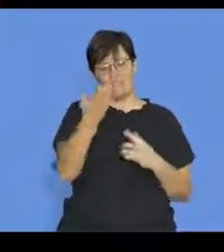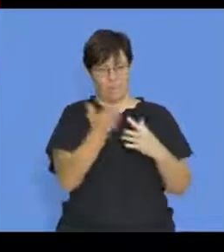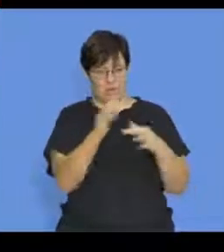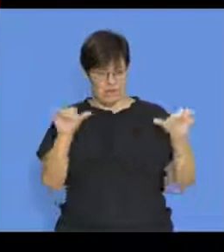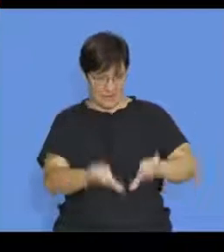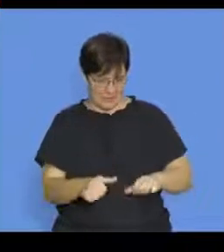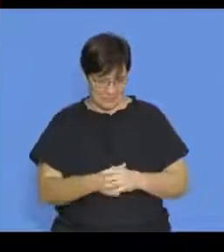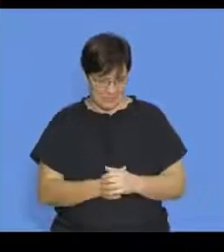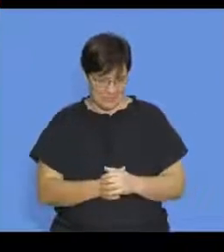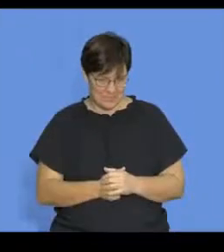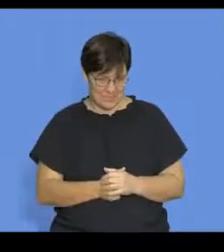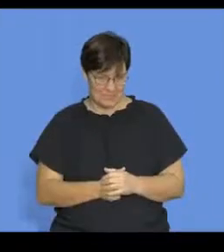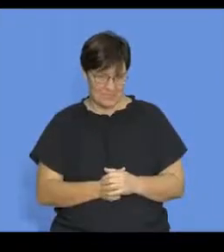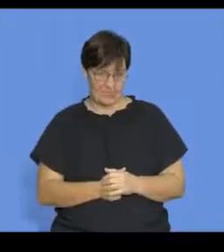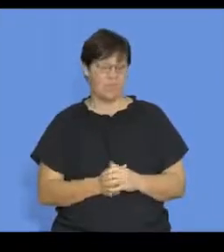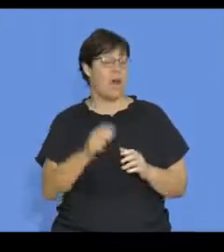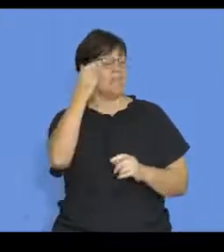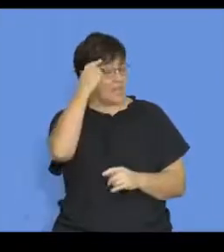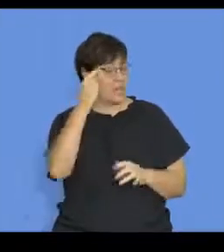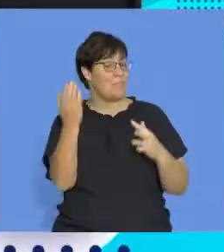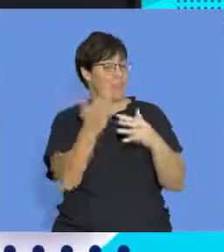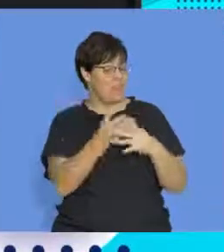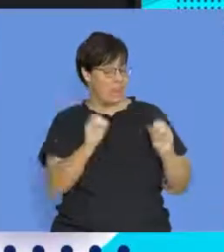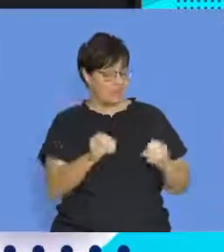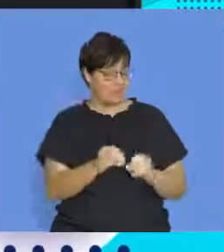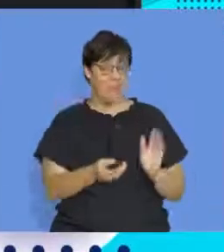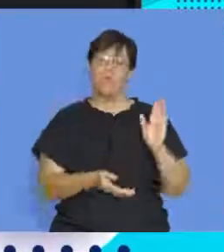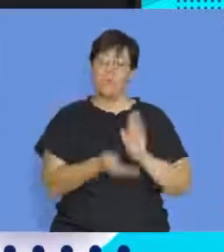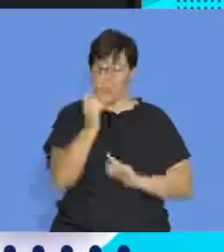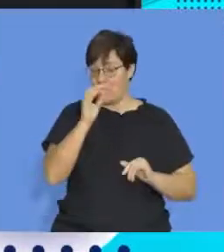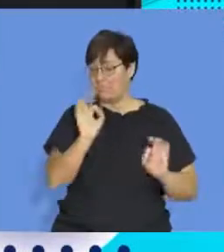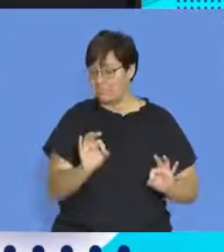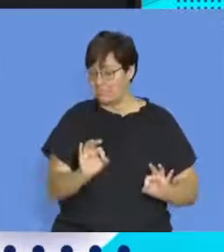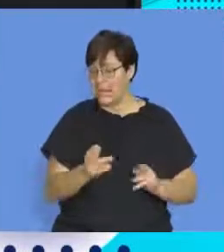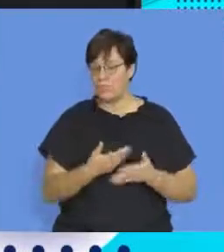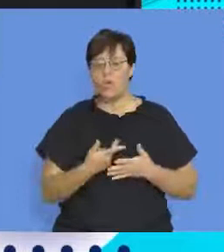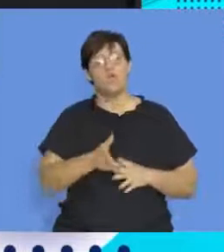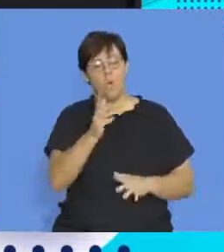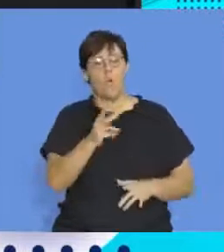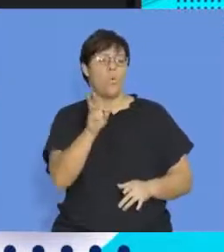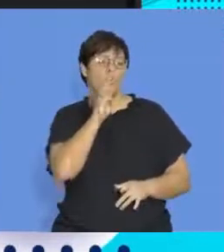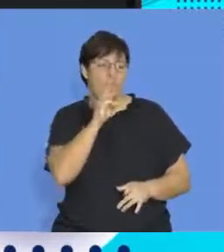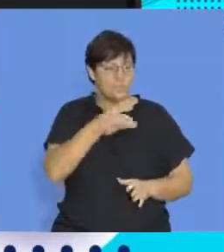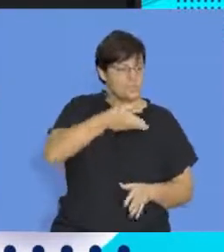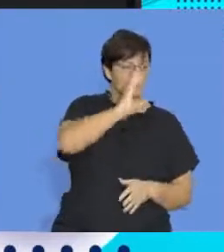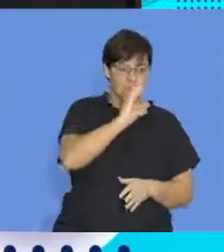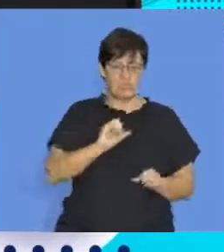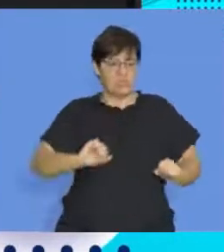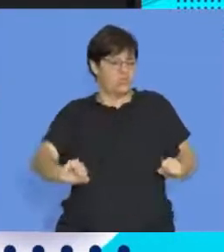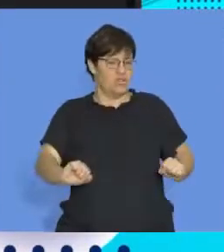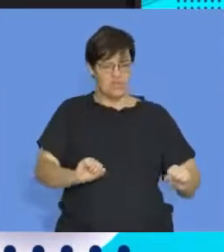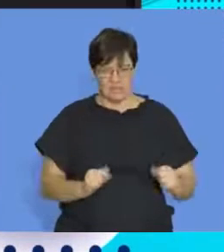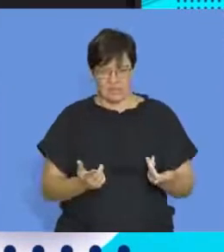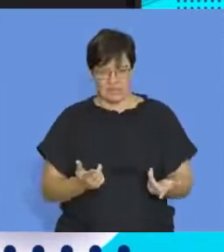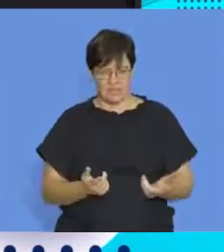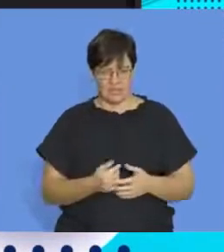next segment. Right, I think it's time for a break. We've got to go for a break. So quickly go and grab